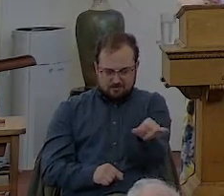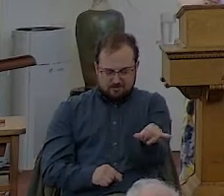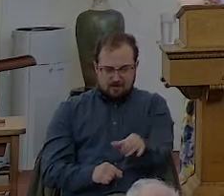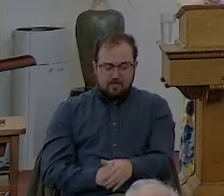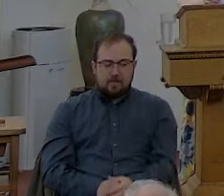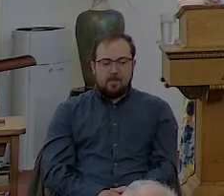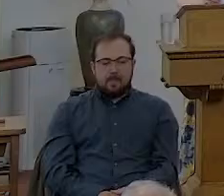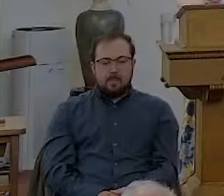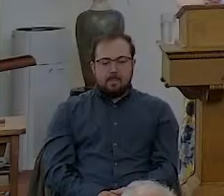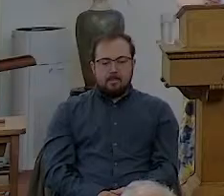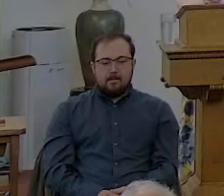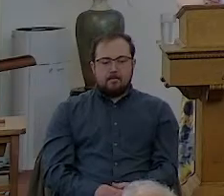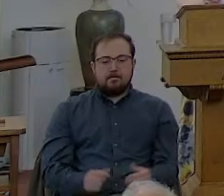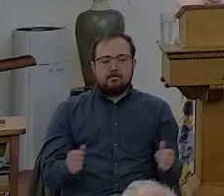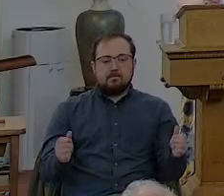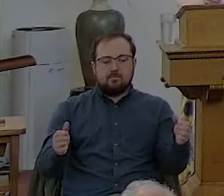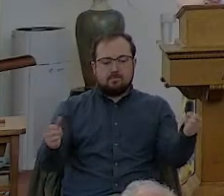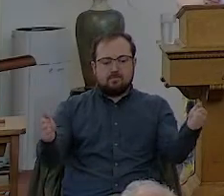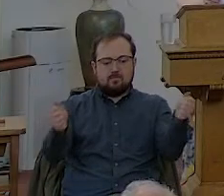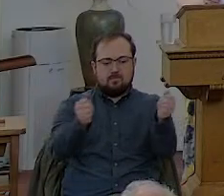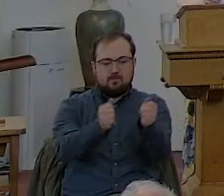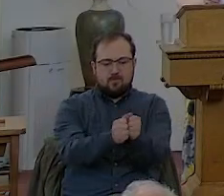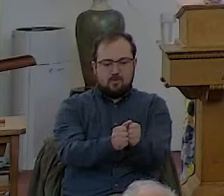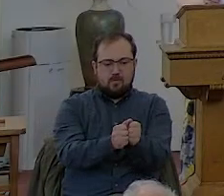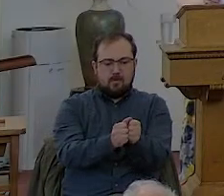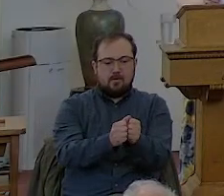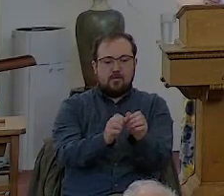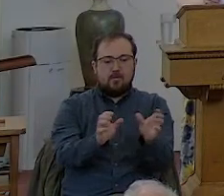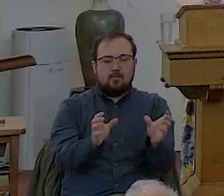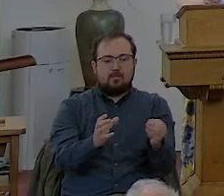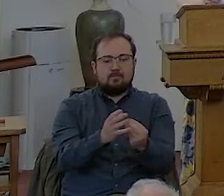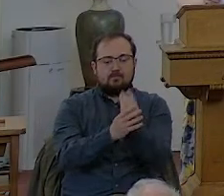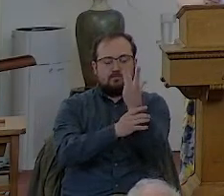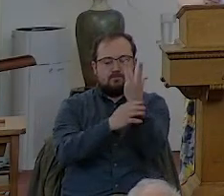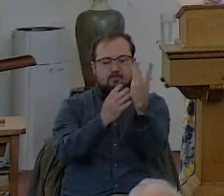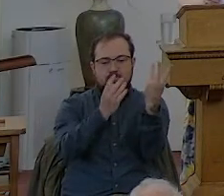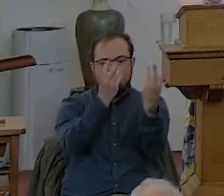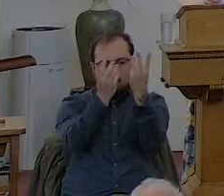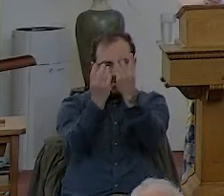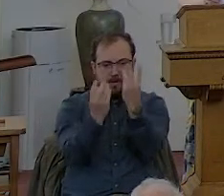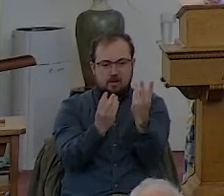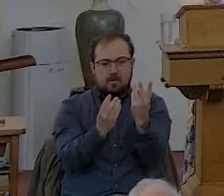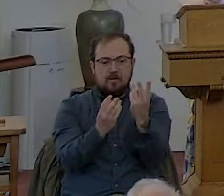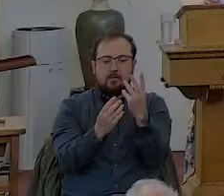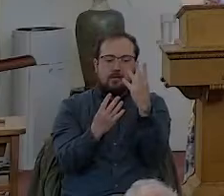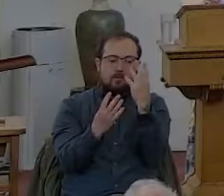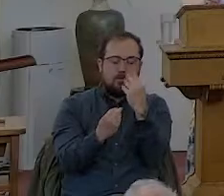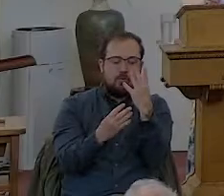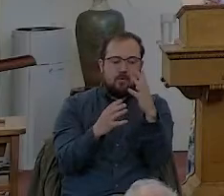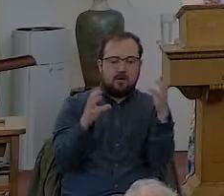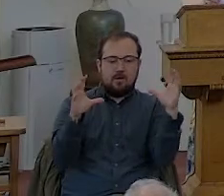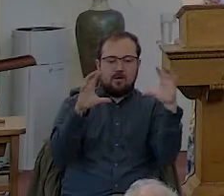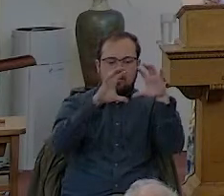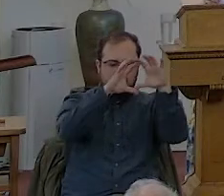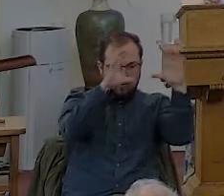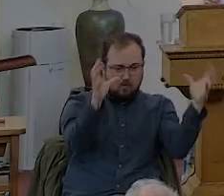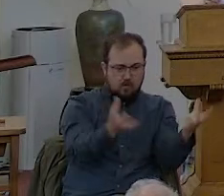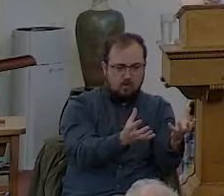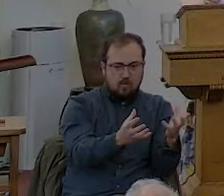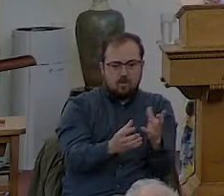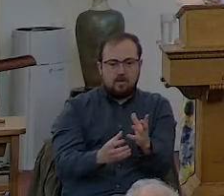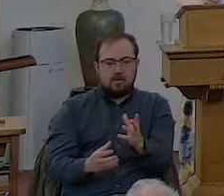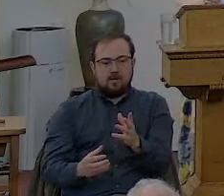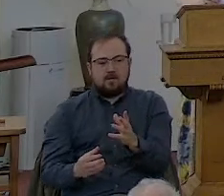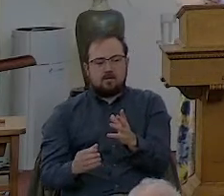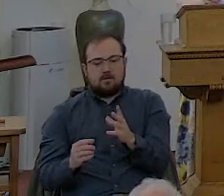That when placed together in a bouquet, the beauty of the whole is greater than the singularity